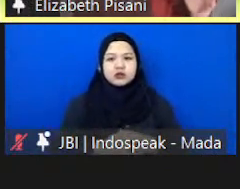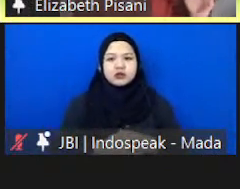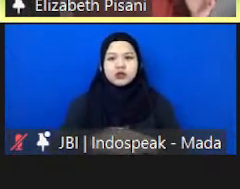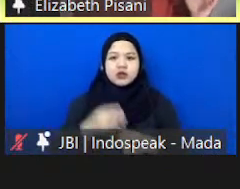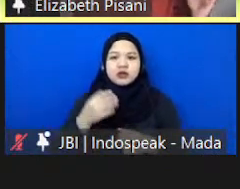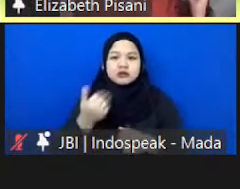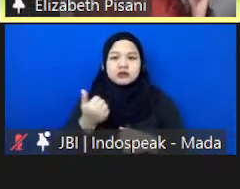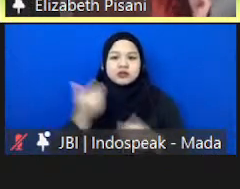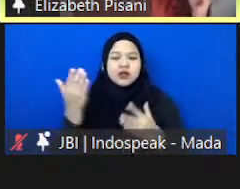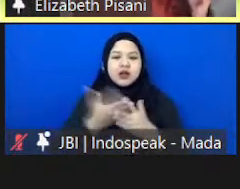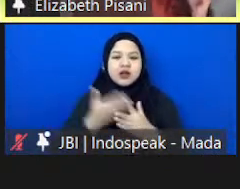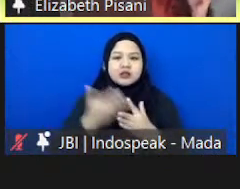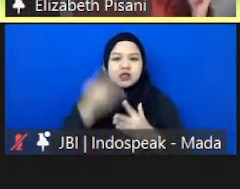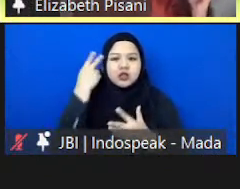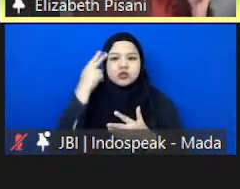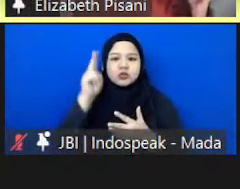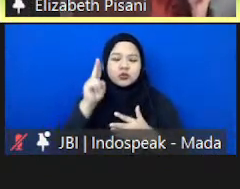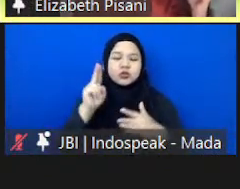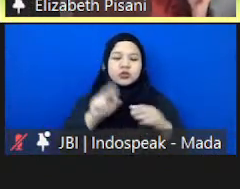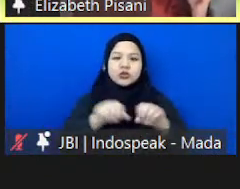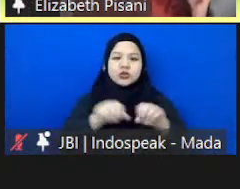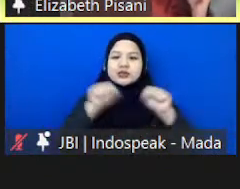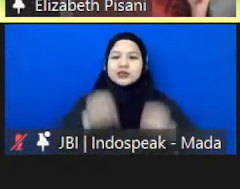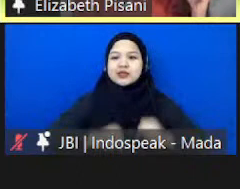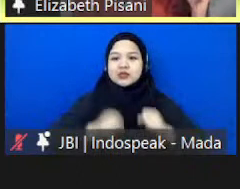access to the public system through that